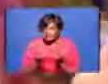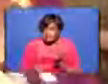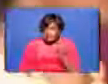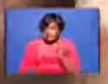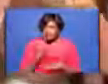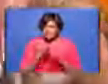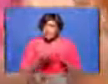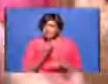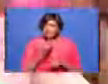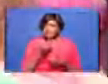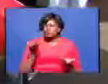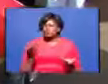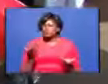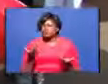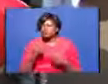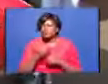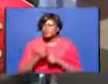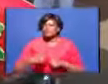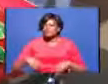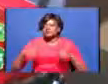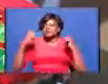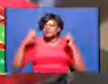to trigger their flourishing.